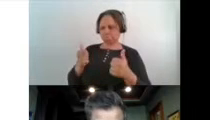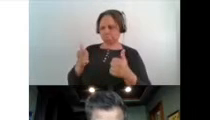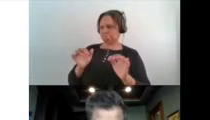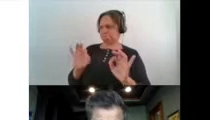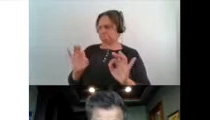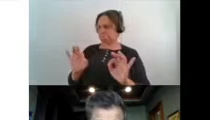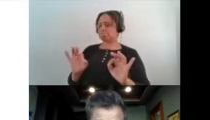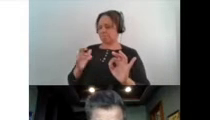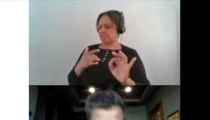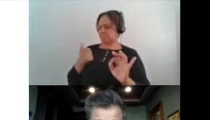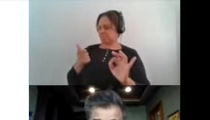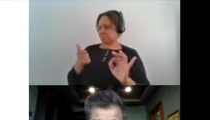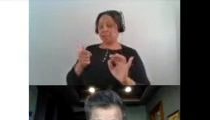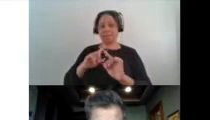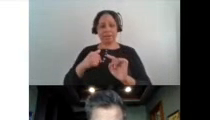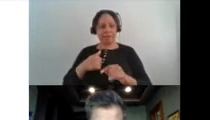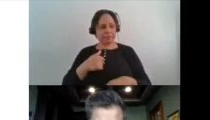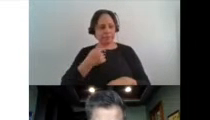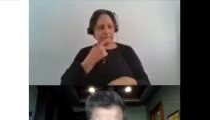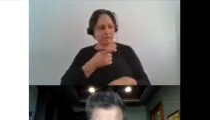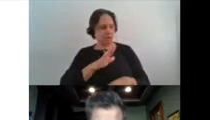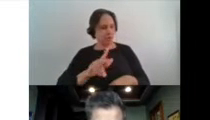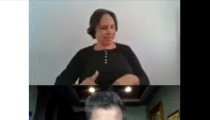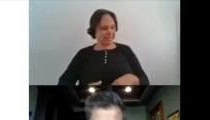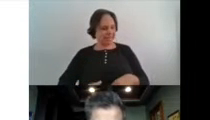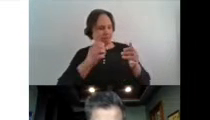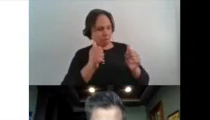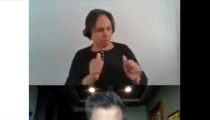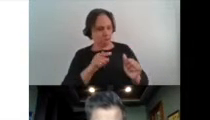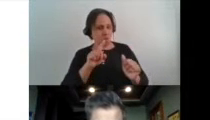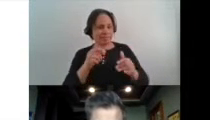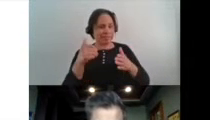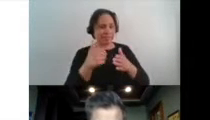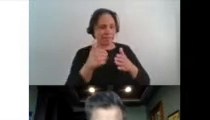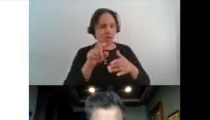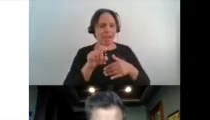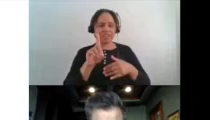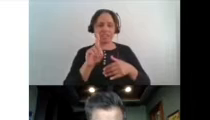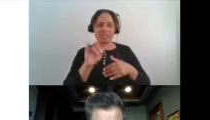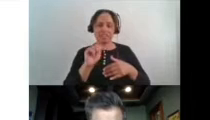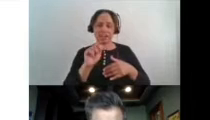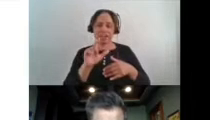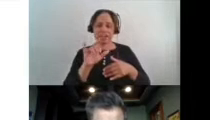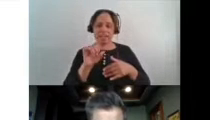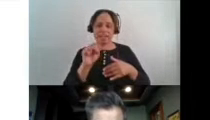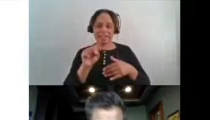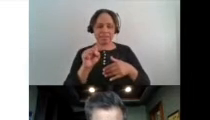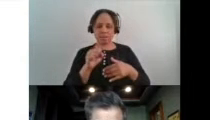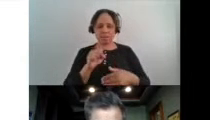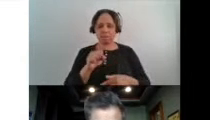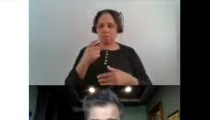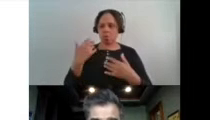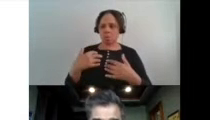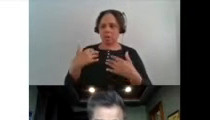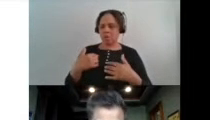near dialysis, and they have a hard time believing that, because this is not a disease process that causes overt symptoms